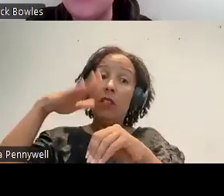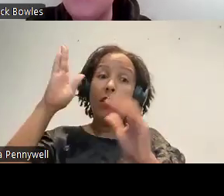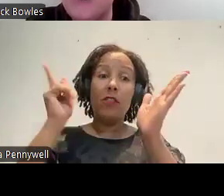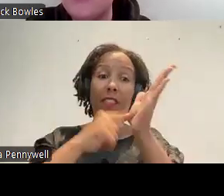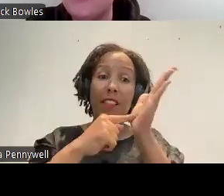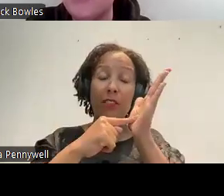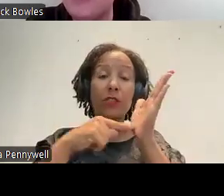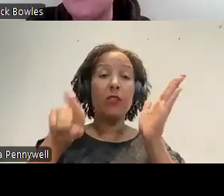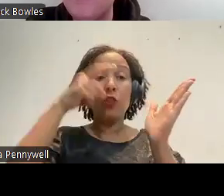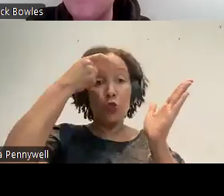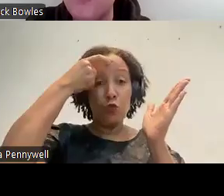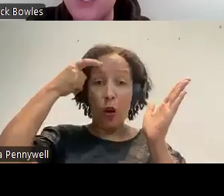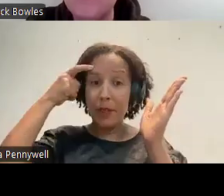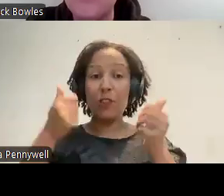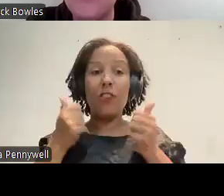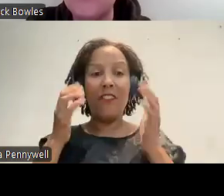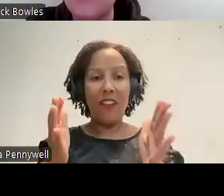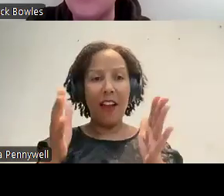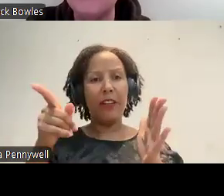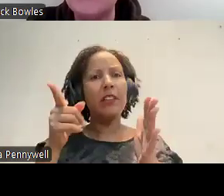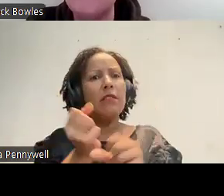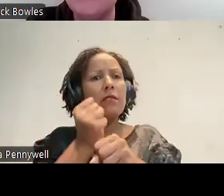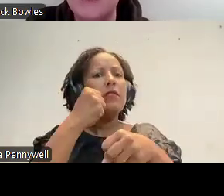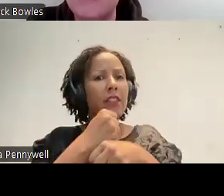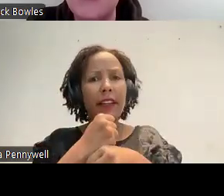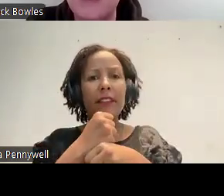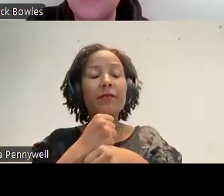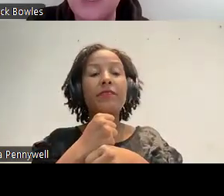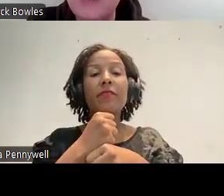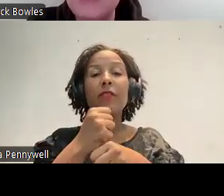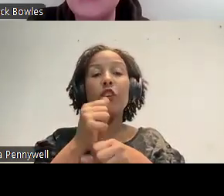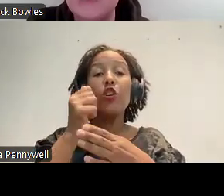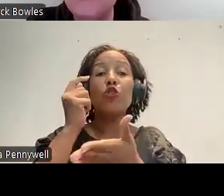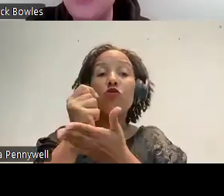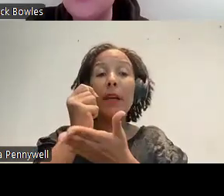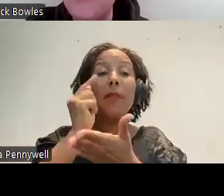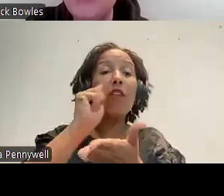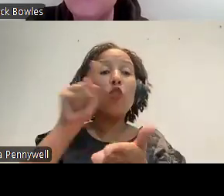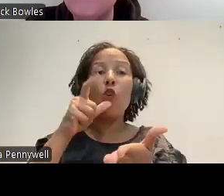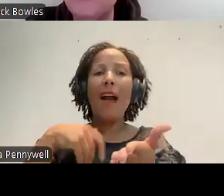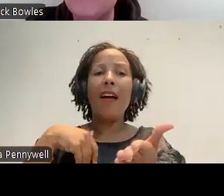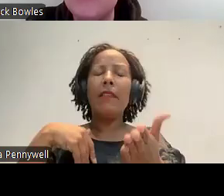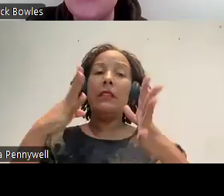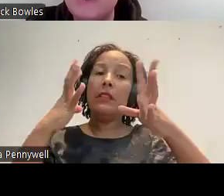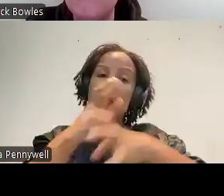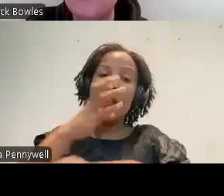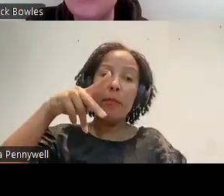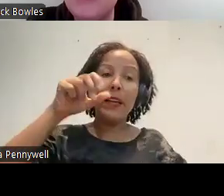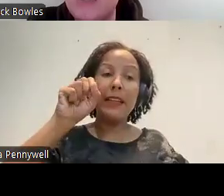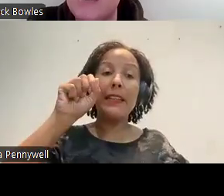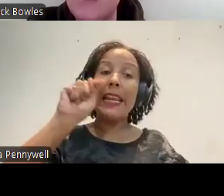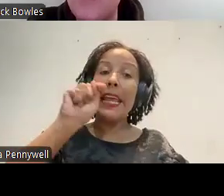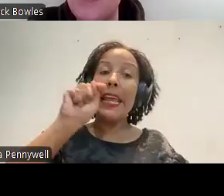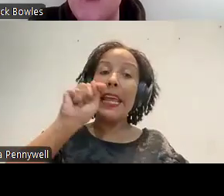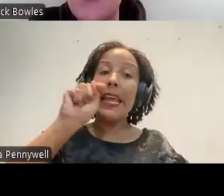has driven his passion to create treatment programs for those with complex PTSD. Landon graduated from the University of